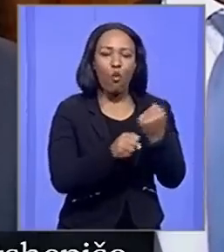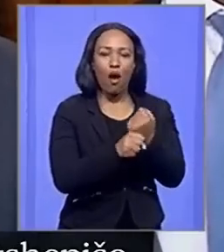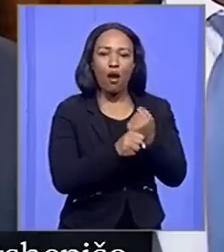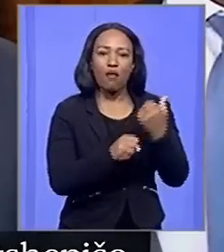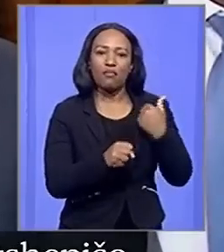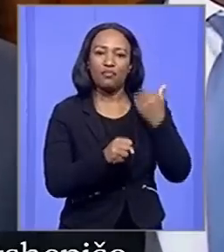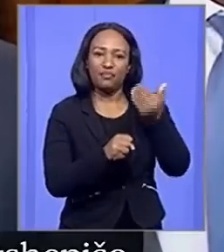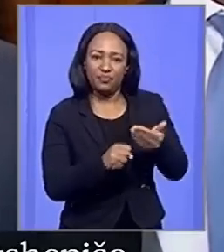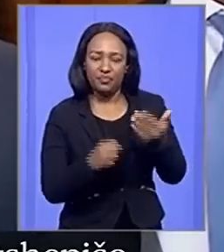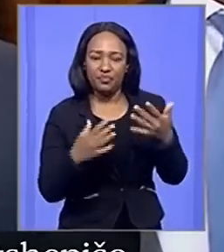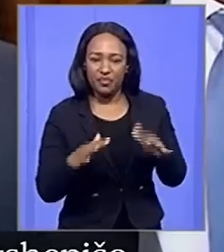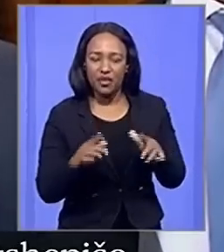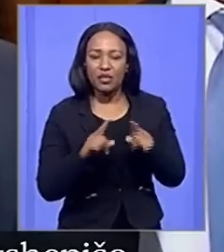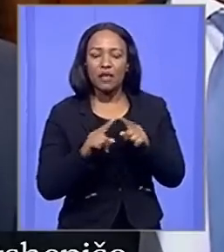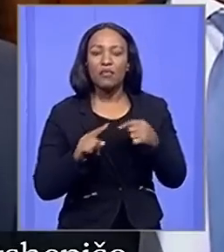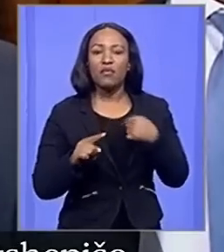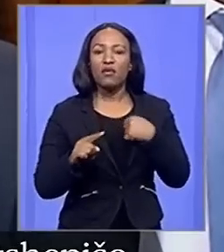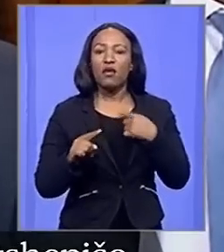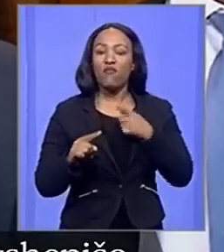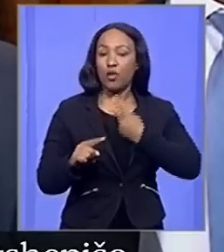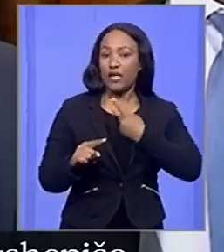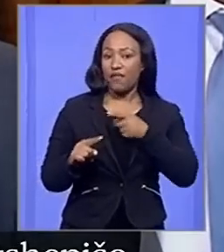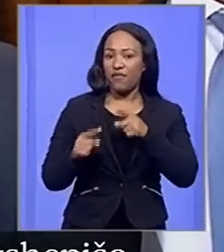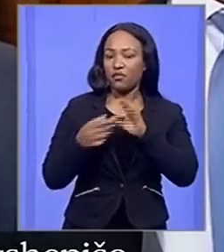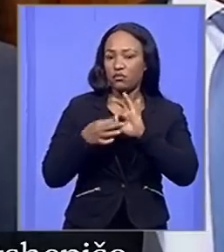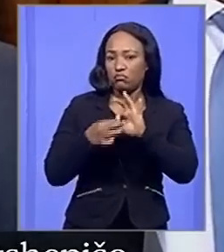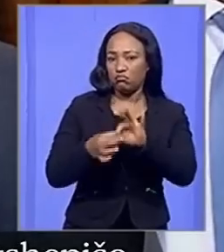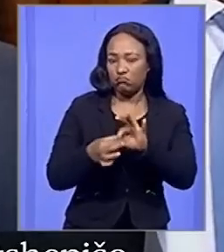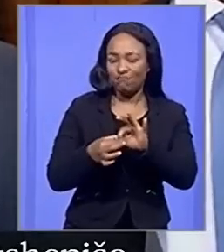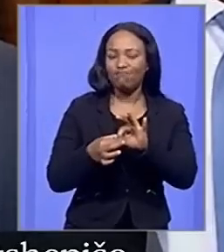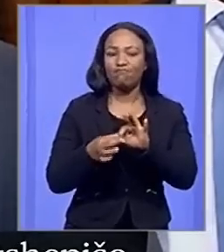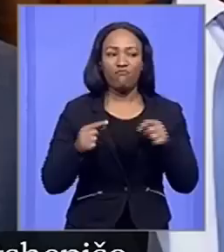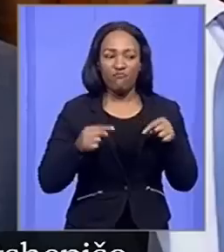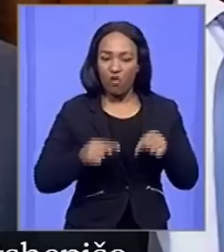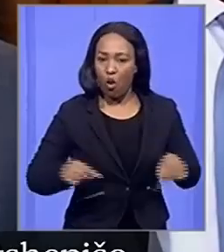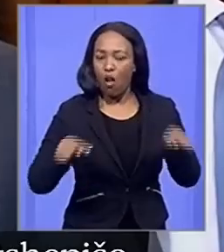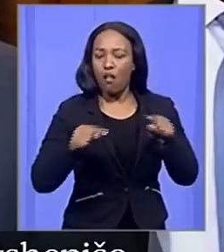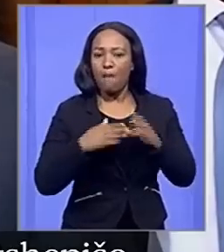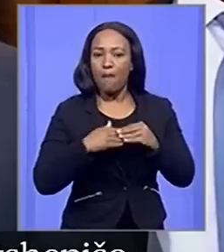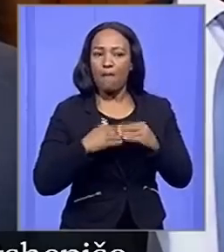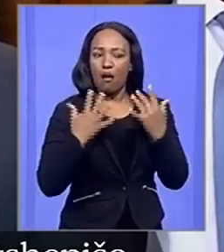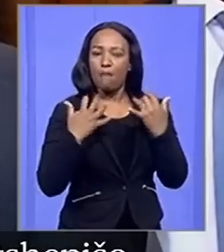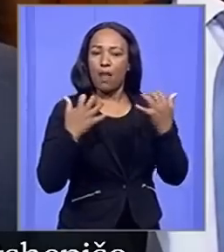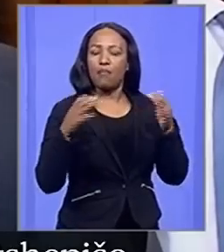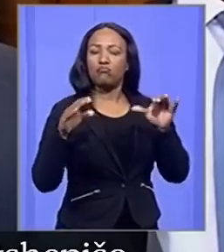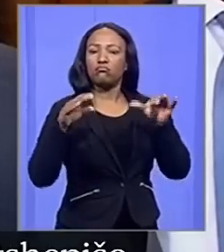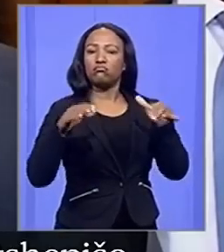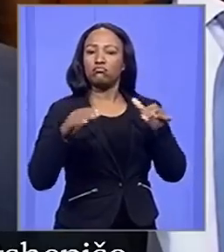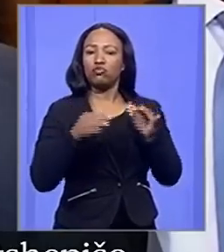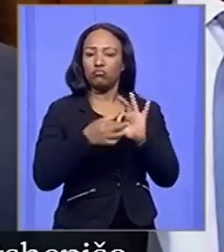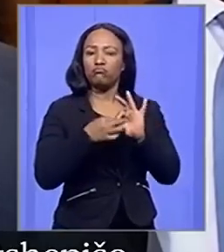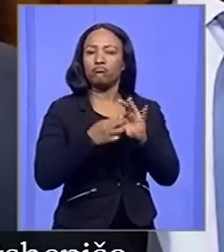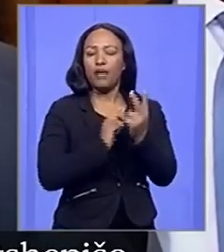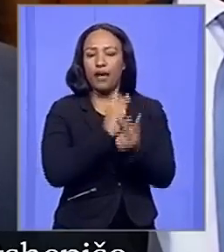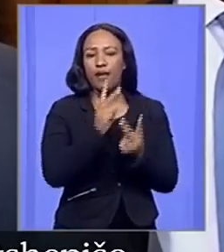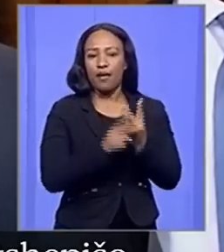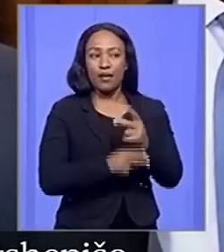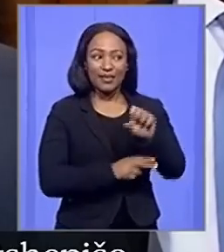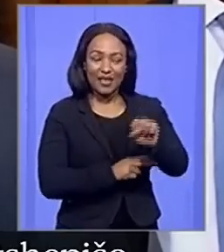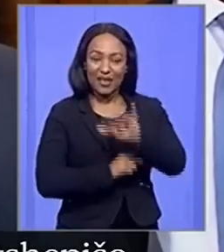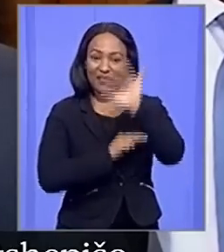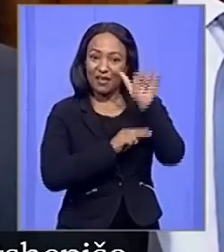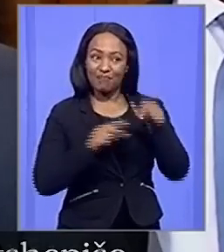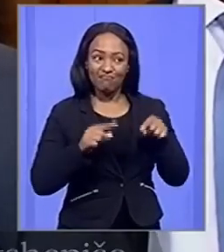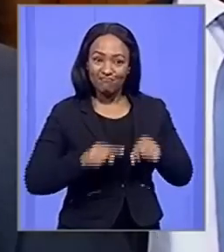country, and for ourselves to recommit ourselves as members of Parliament and as South Africans to take our